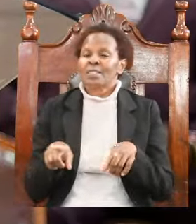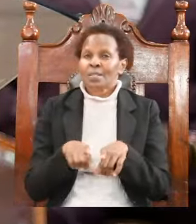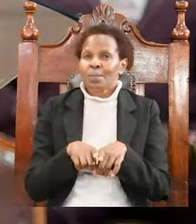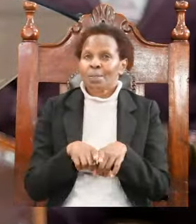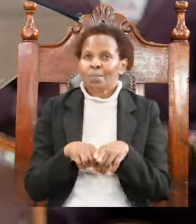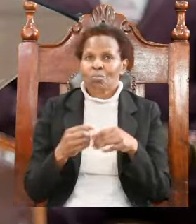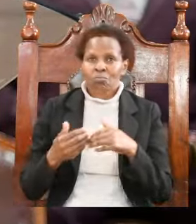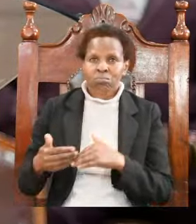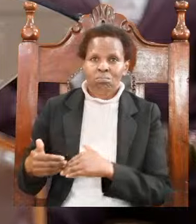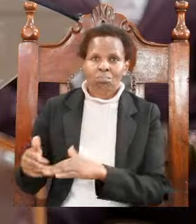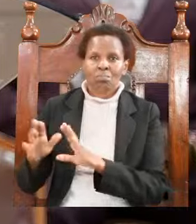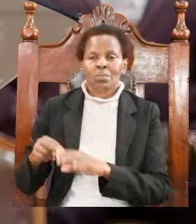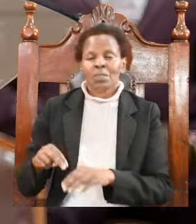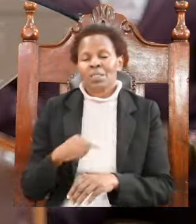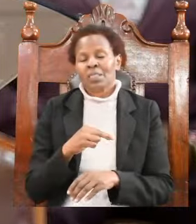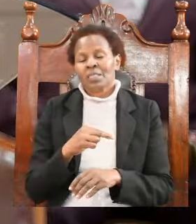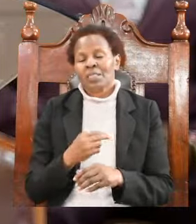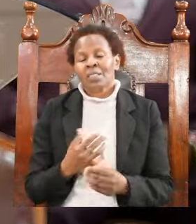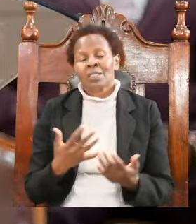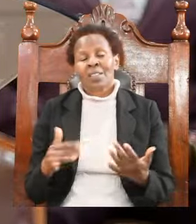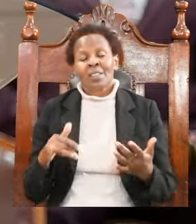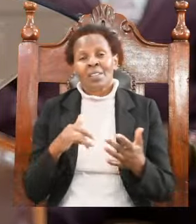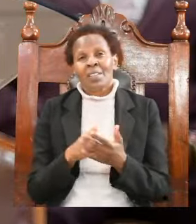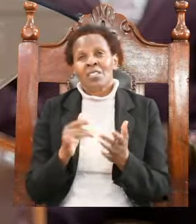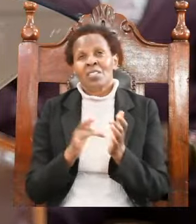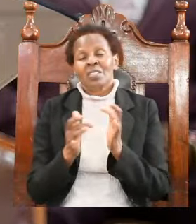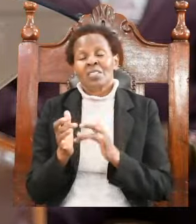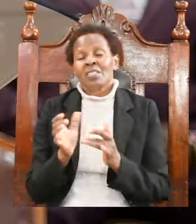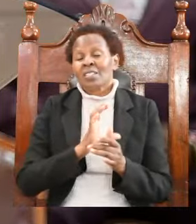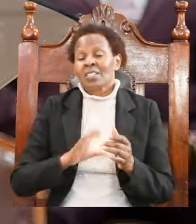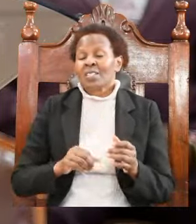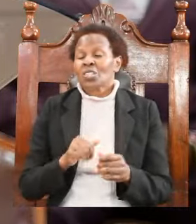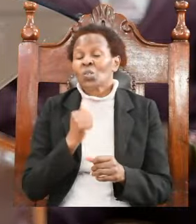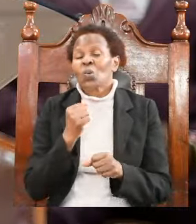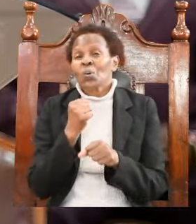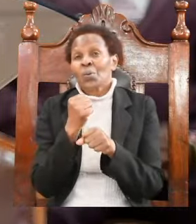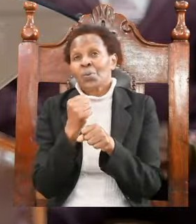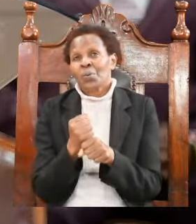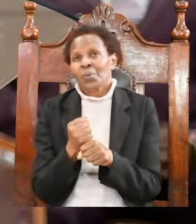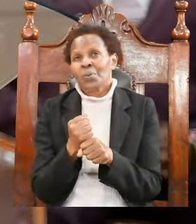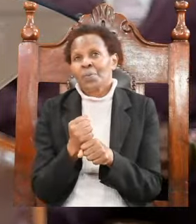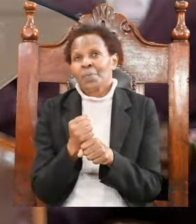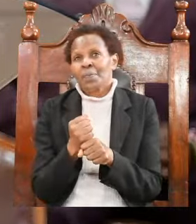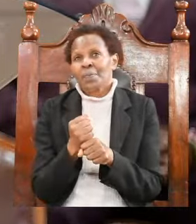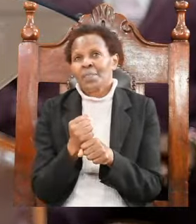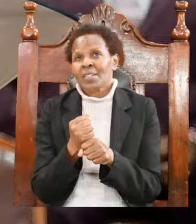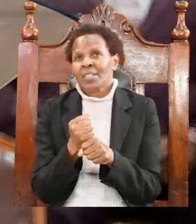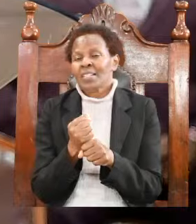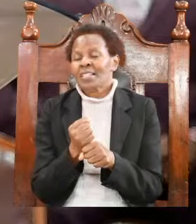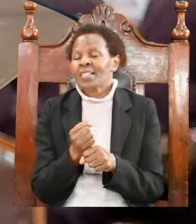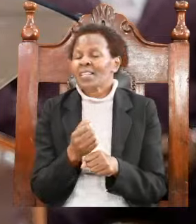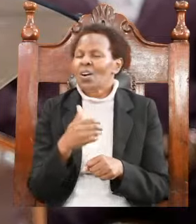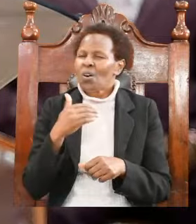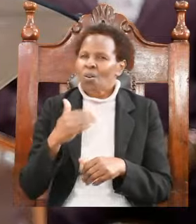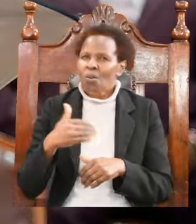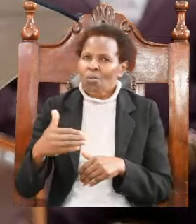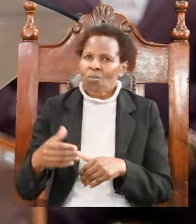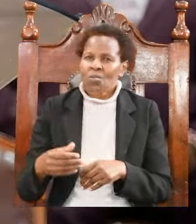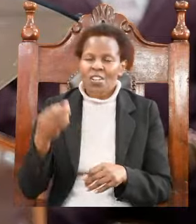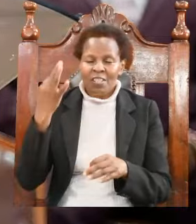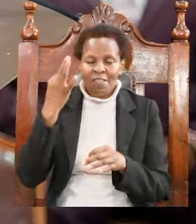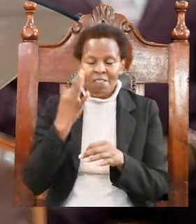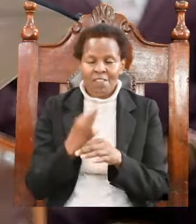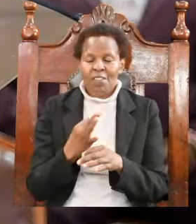us. But something that Christ does not do, he does not become unfaithful. And he tells